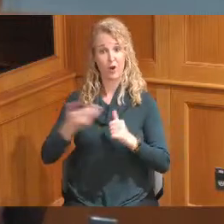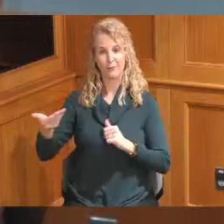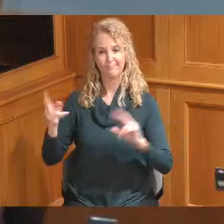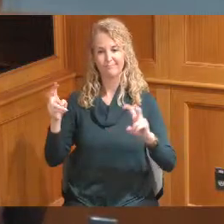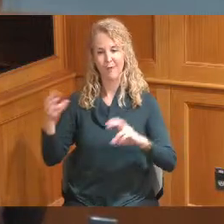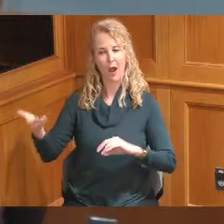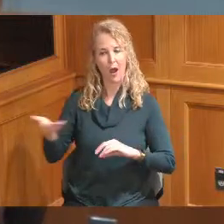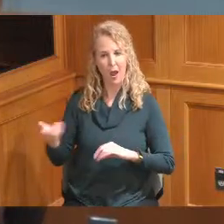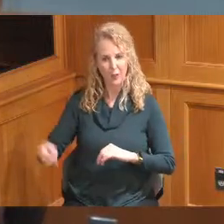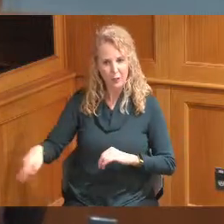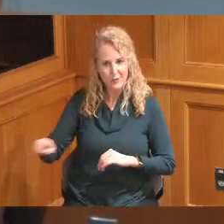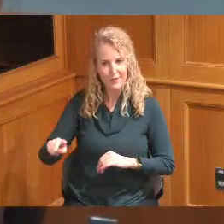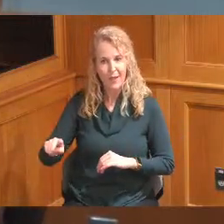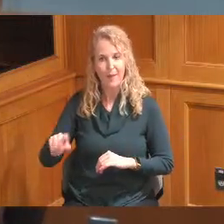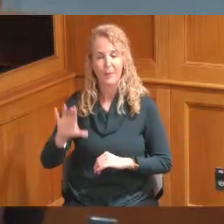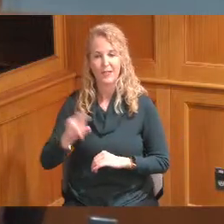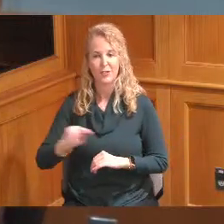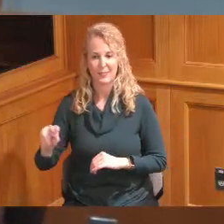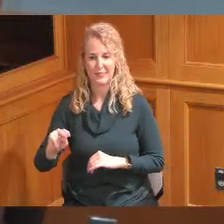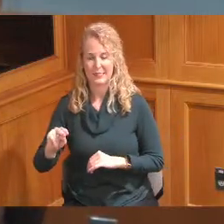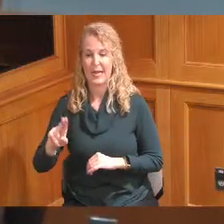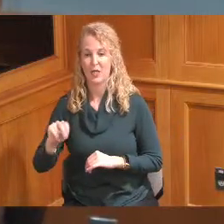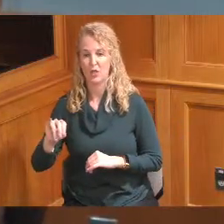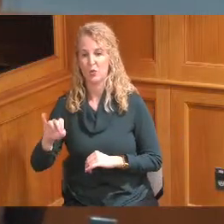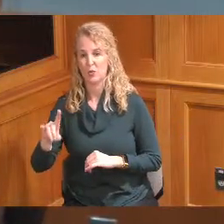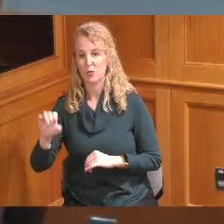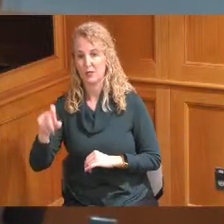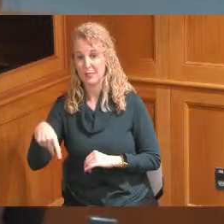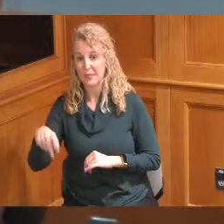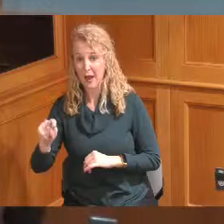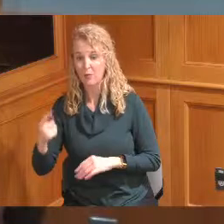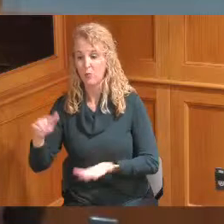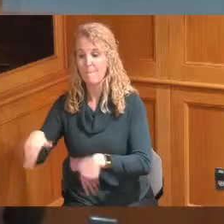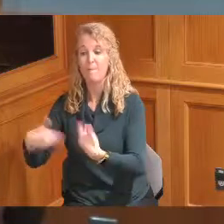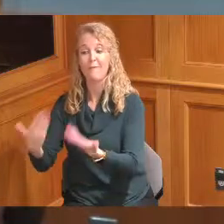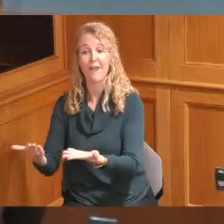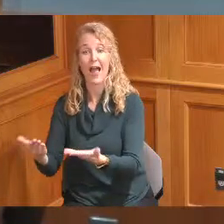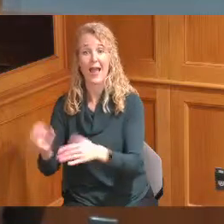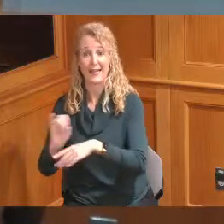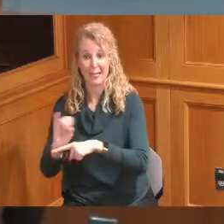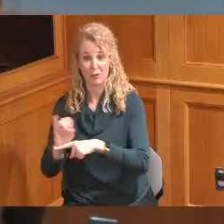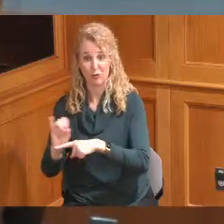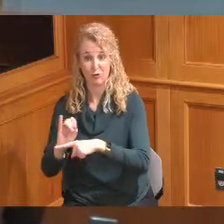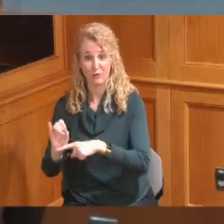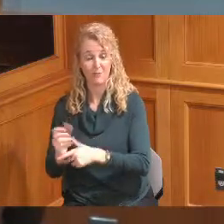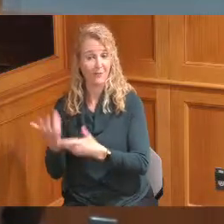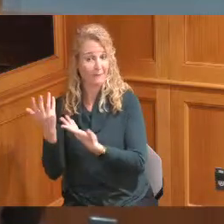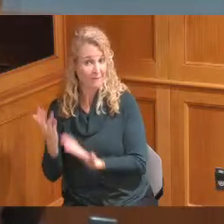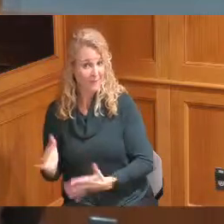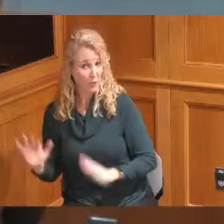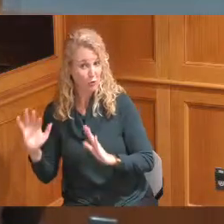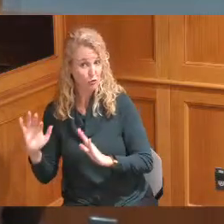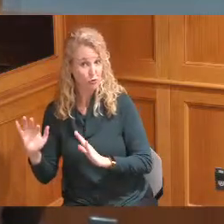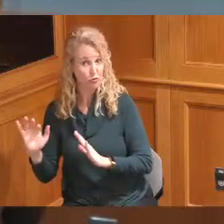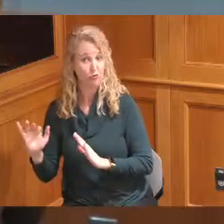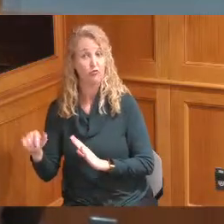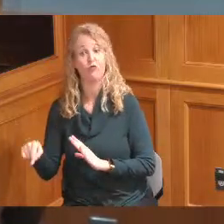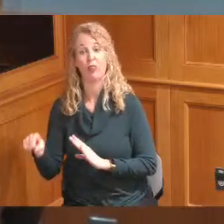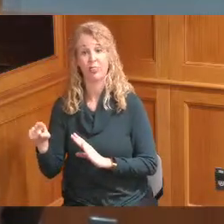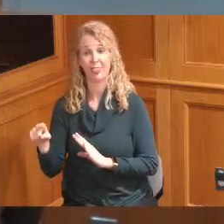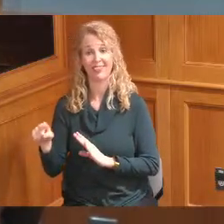and Cincinnati UMADOP will provide these internships to these young people. And when they're completed with their internship, they will